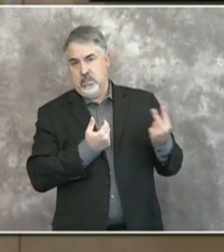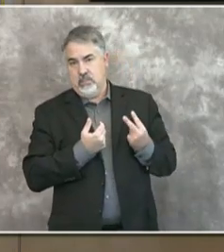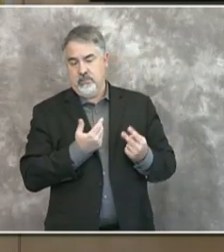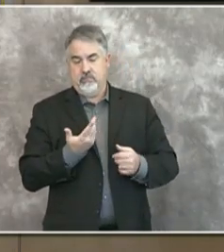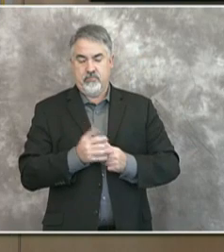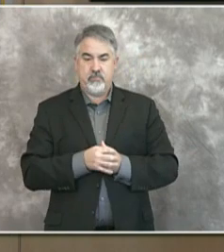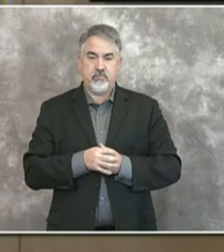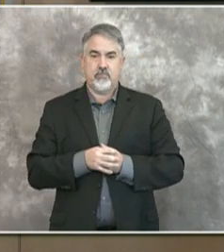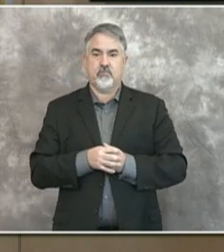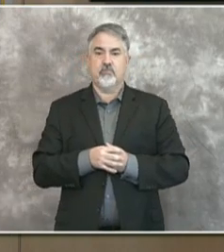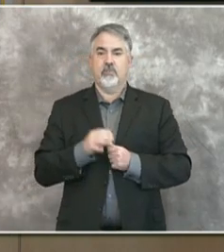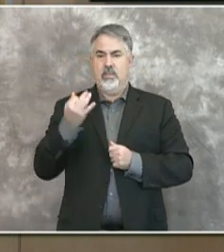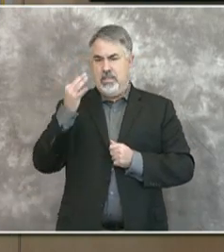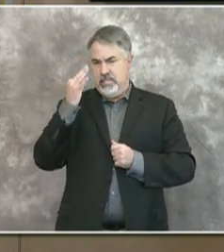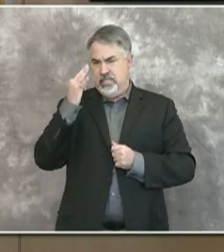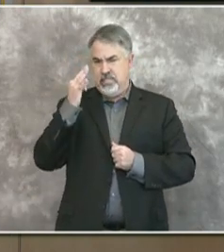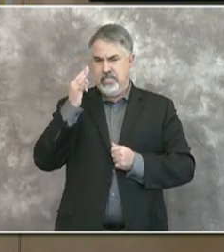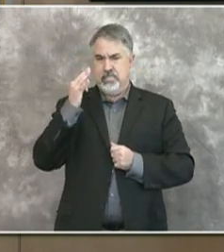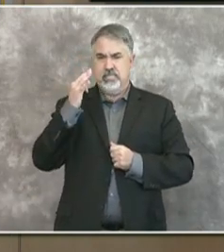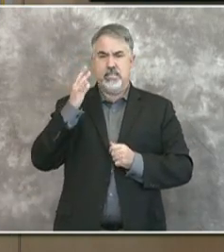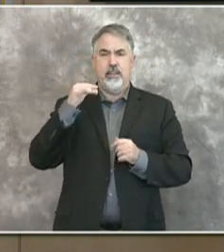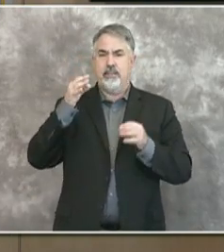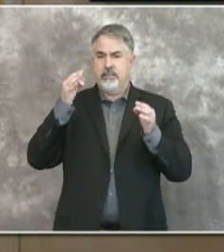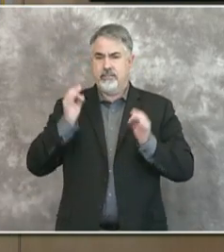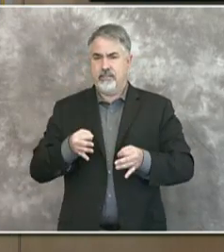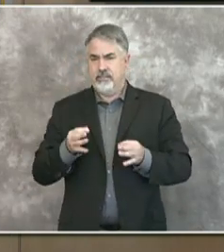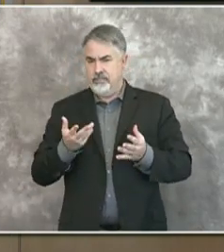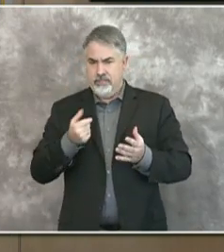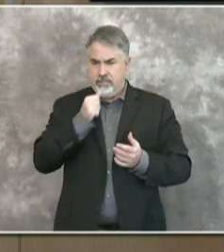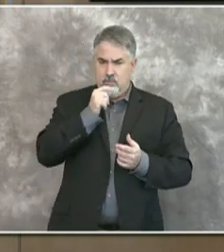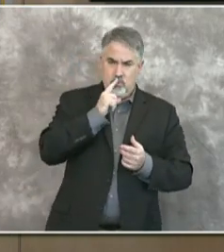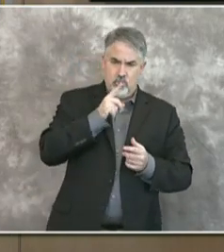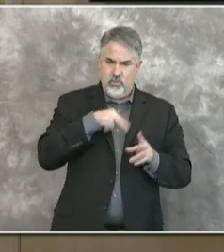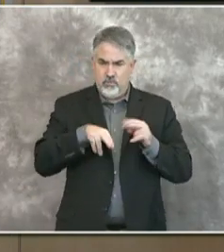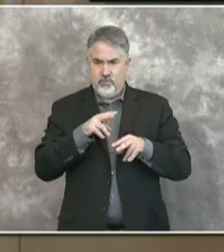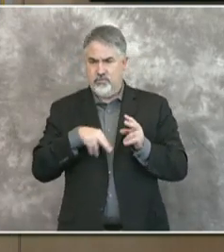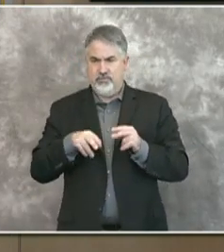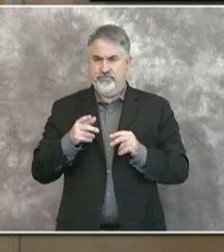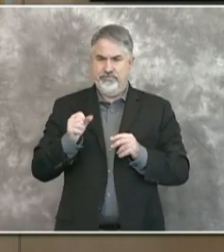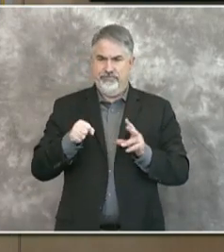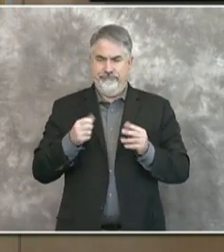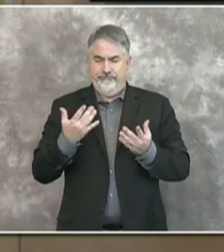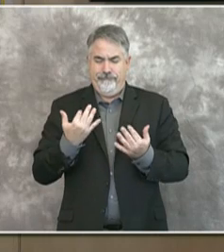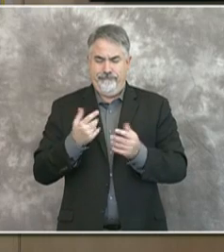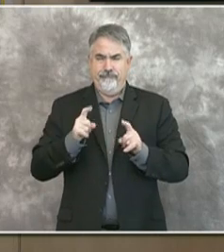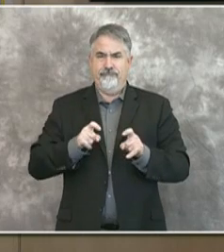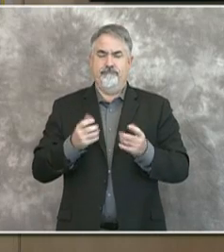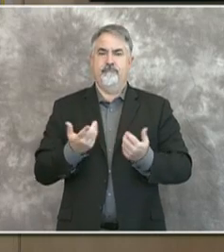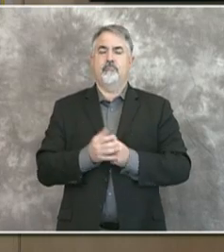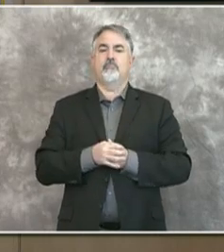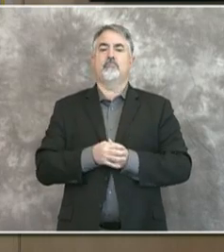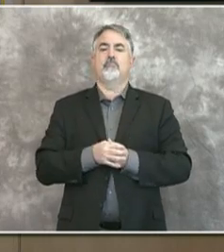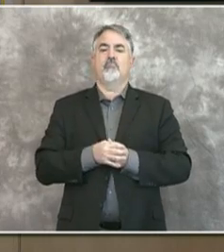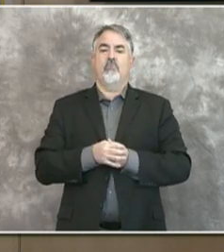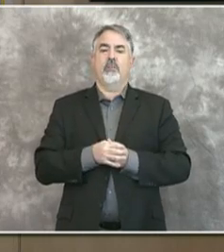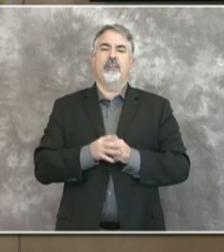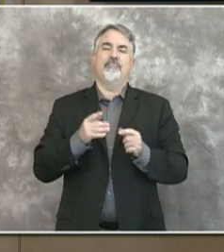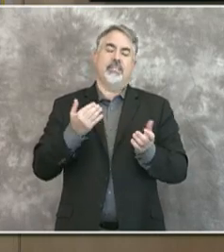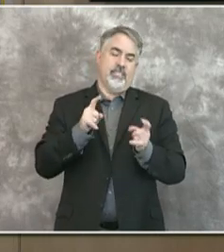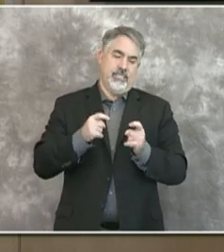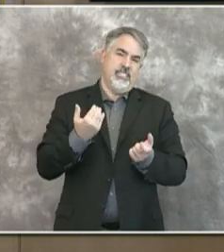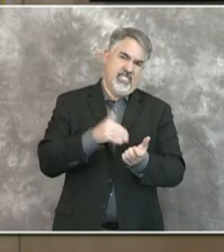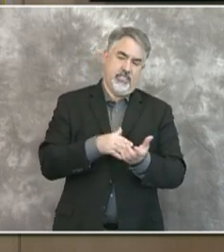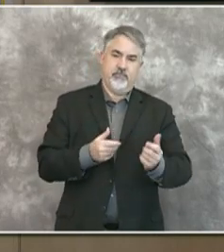total tests have been indeterminate. They did not yield a result either way and must be redone. We'll jump into our